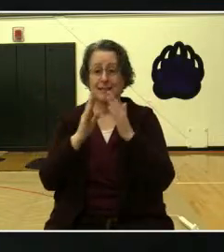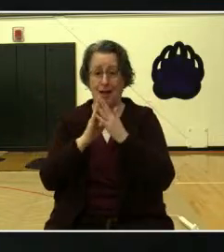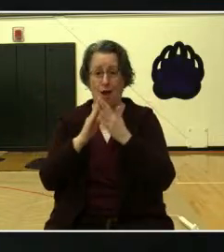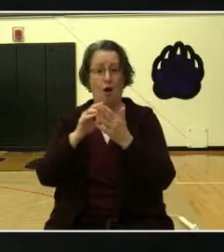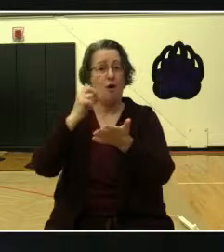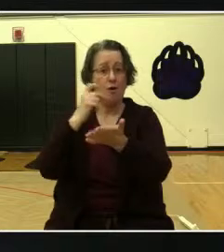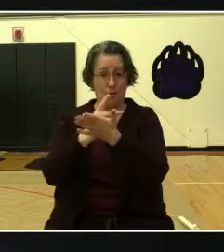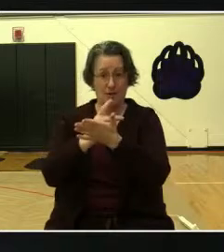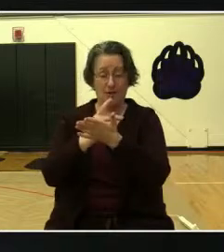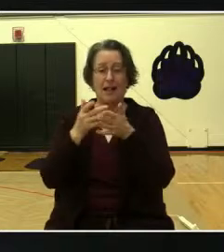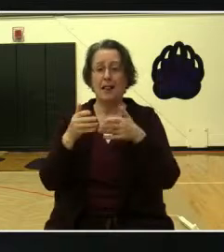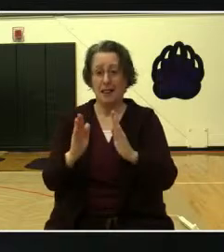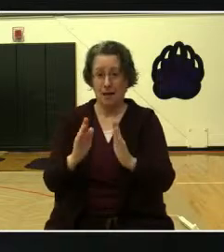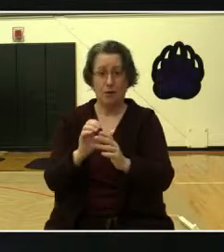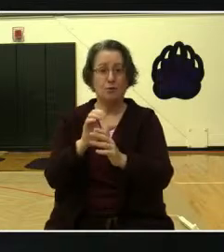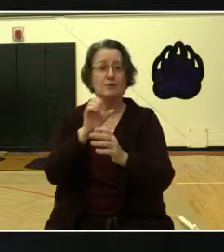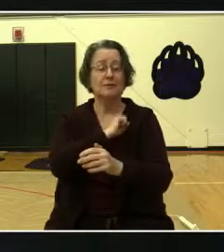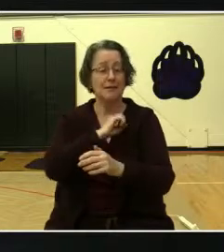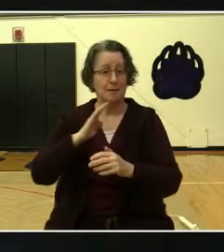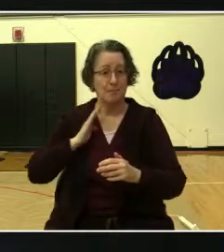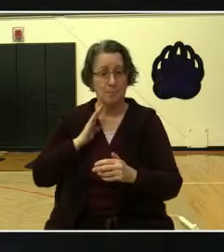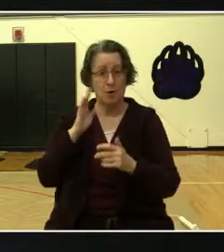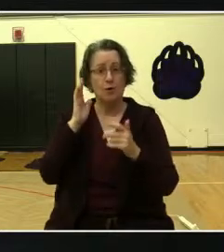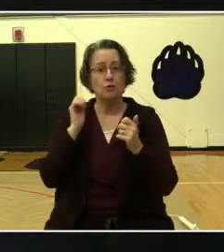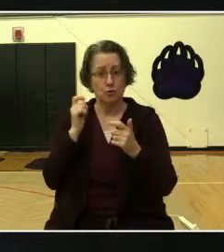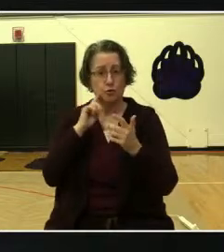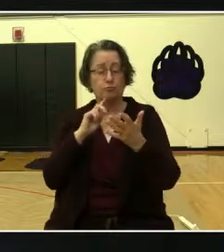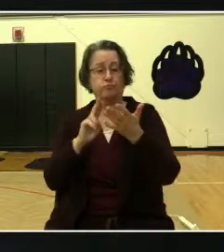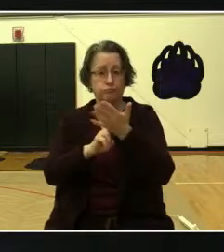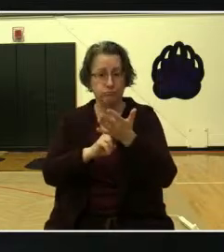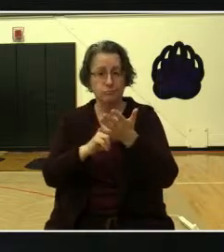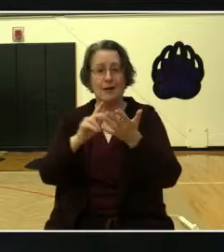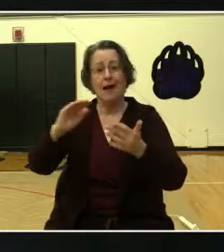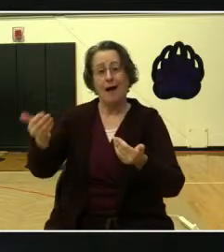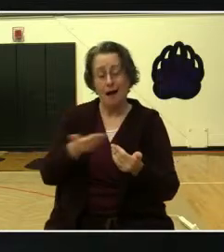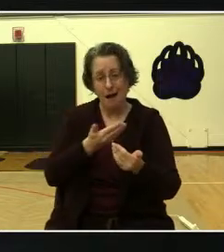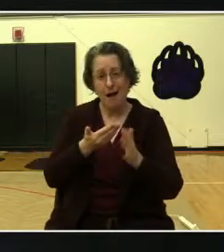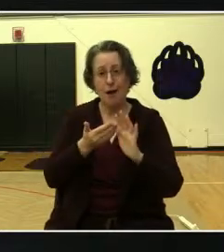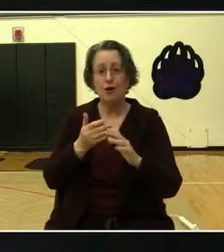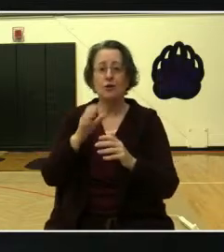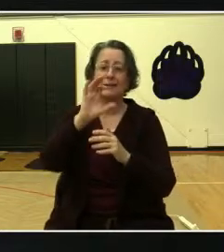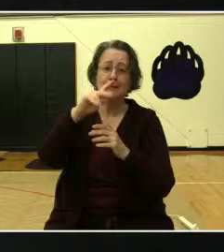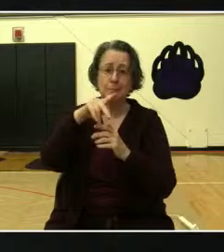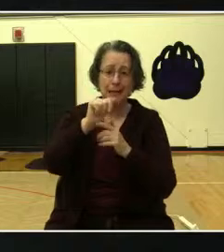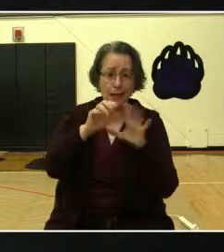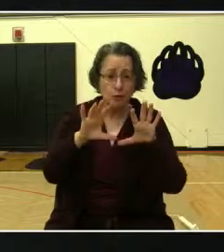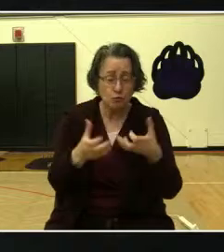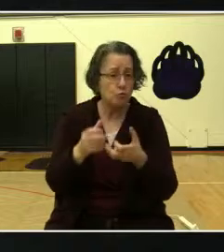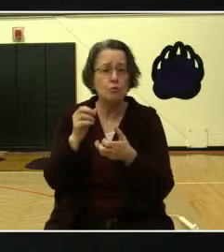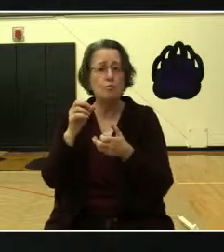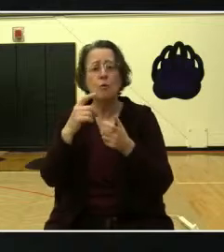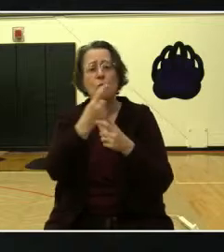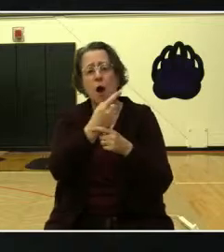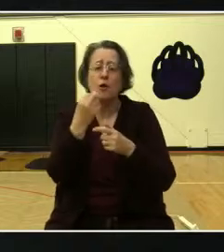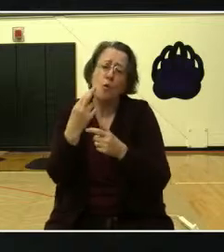its select board to employ a certified public accountant or public accountants is there any